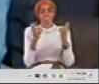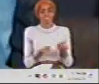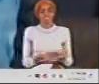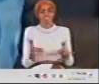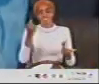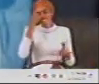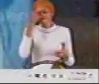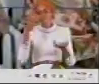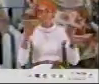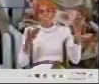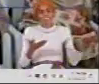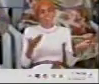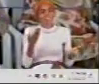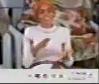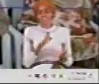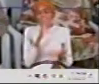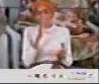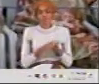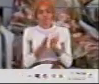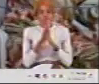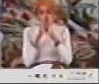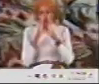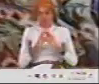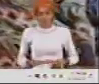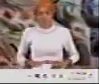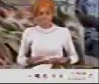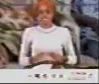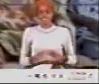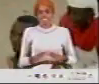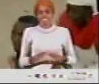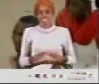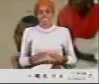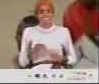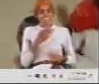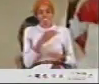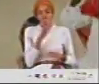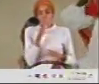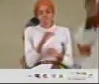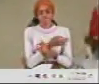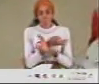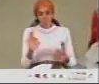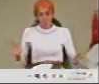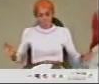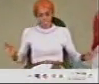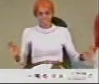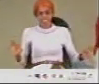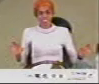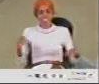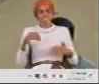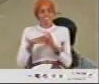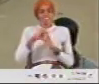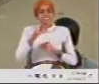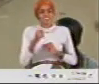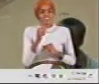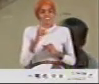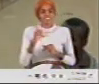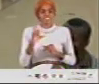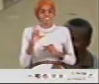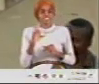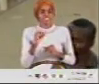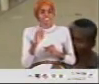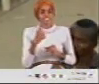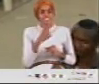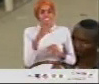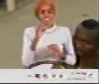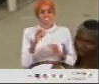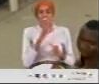there will be gripping liberation in jalan god there will be liberation in